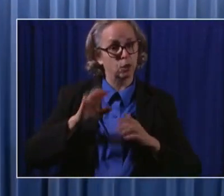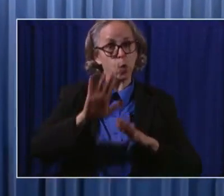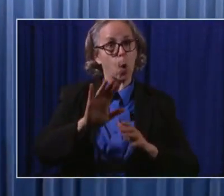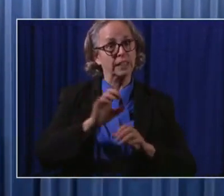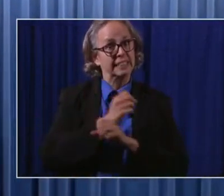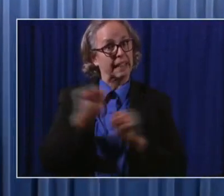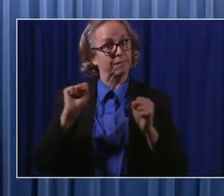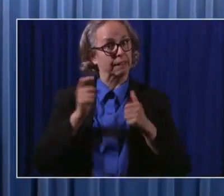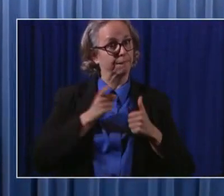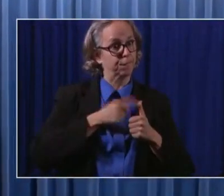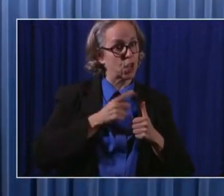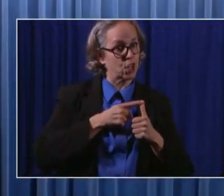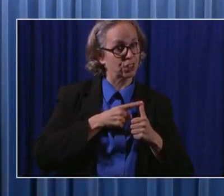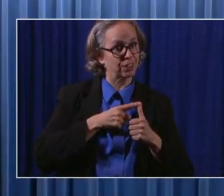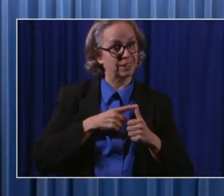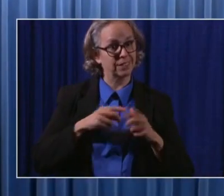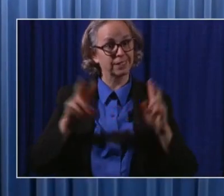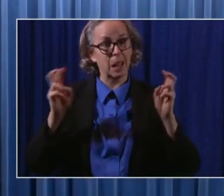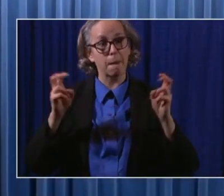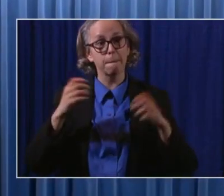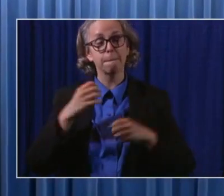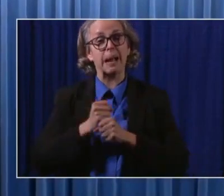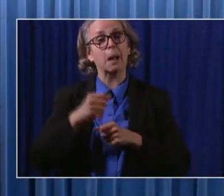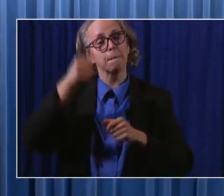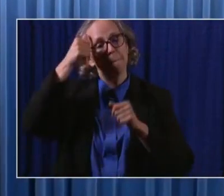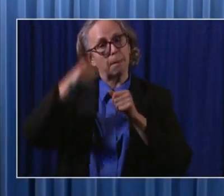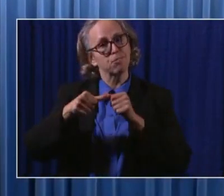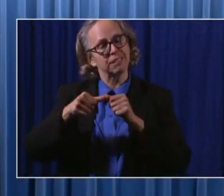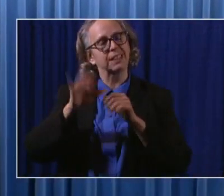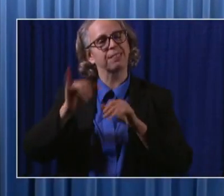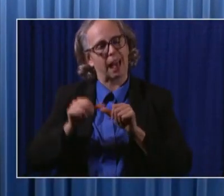that last. Ohio is proud to be one of the first states to use our